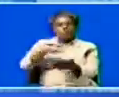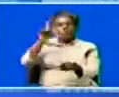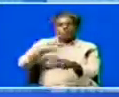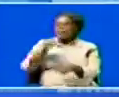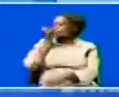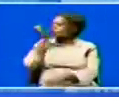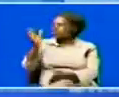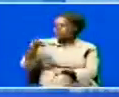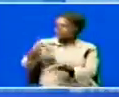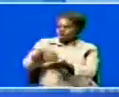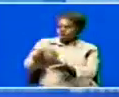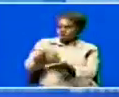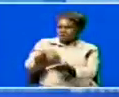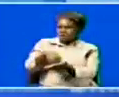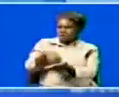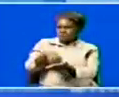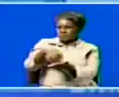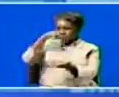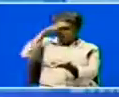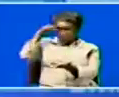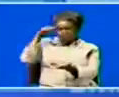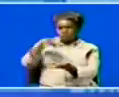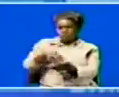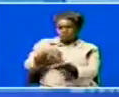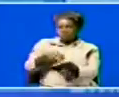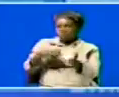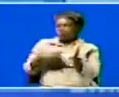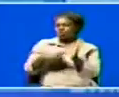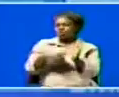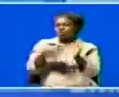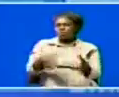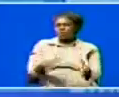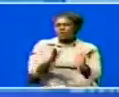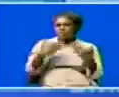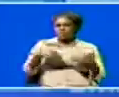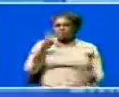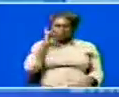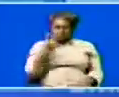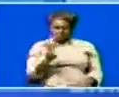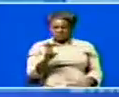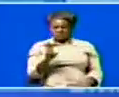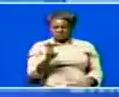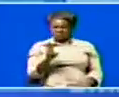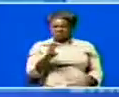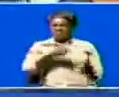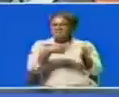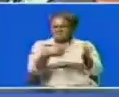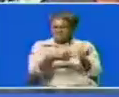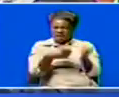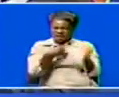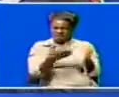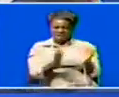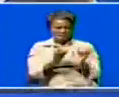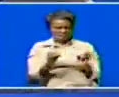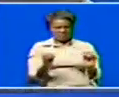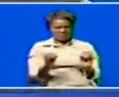And I think that because sometimes the content is not presented in a way that makes people see that you're actually saying something meaningful,